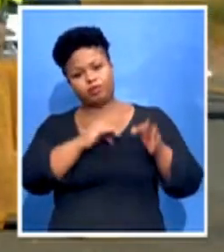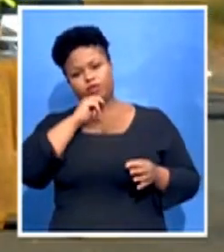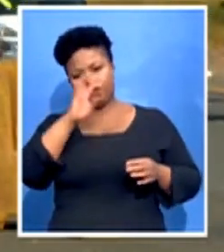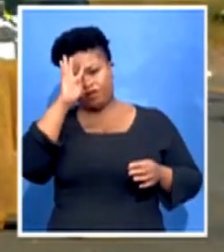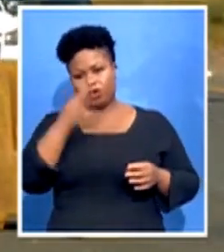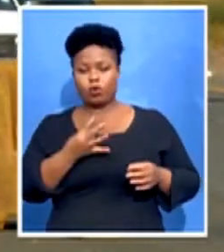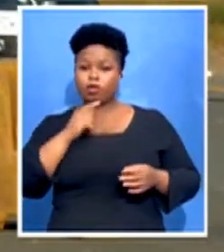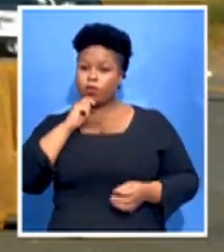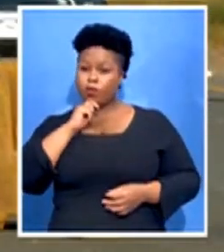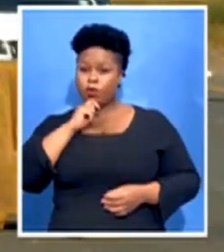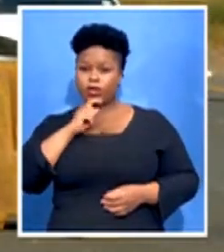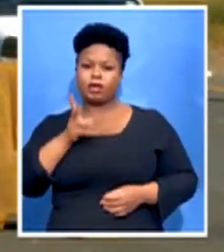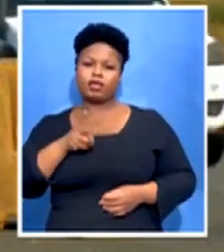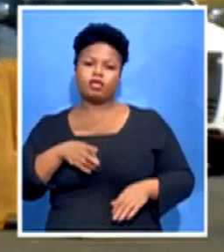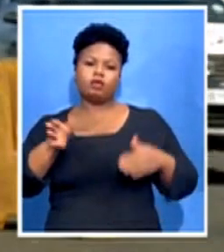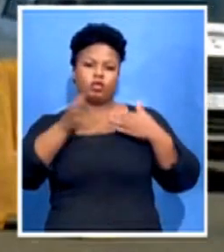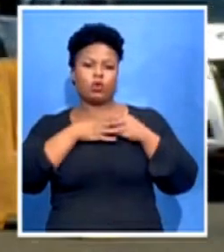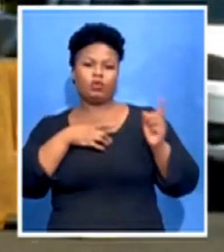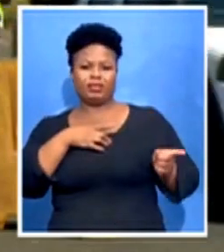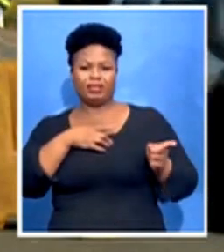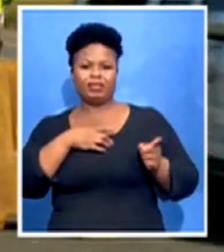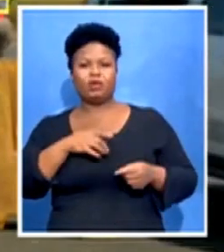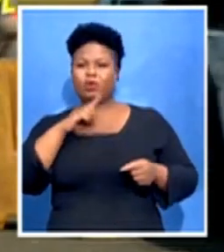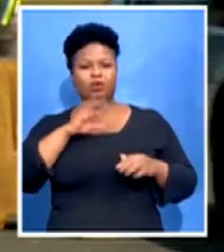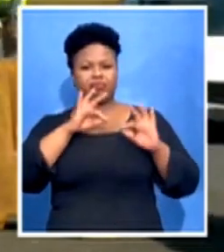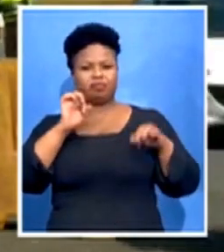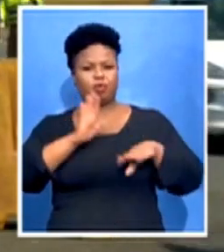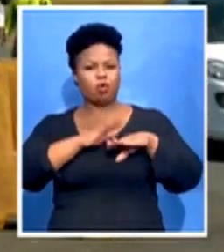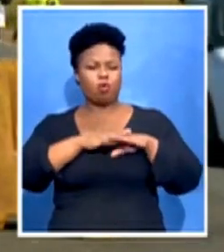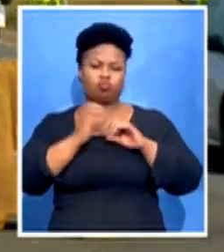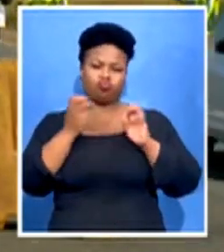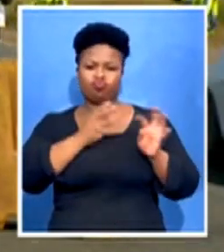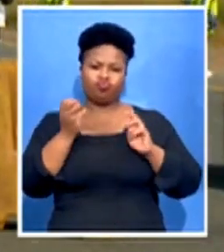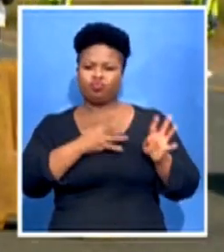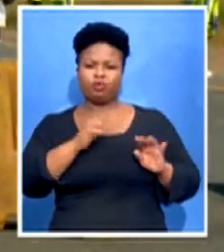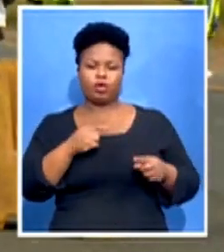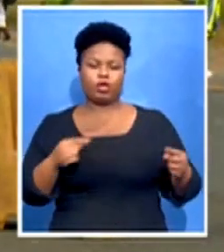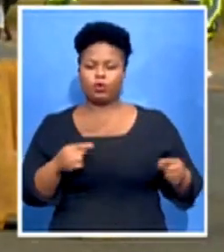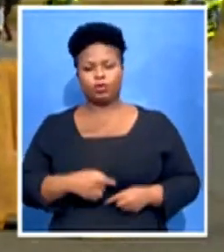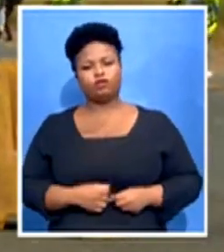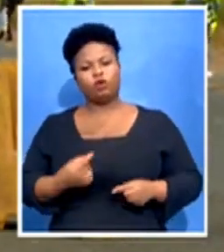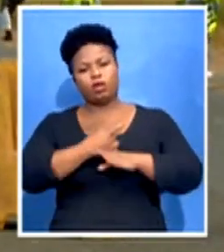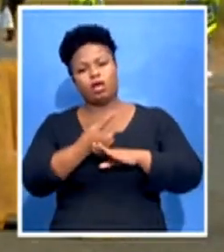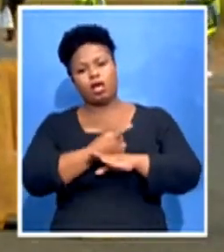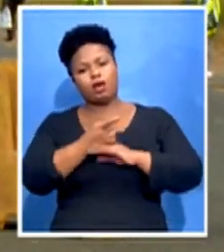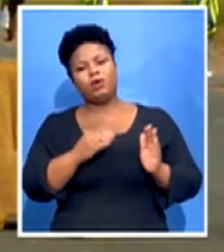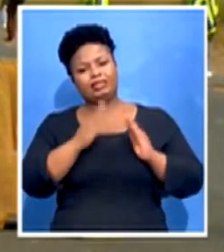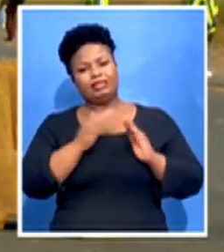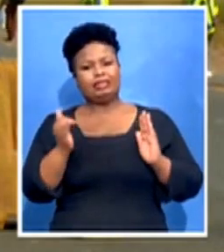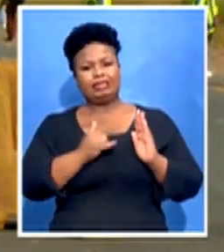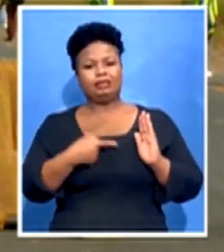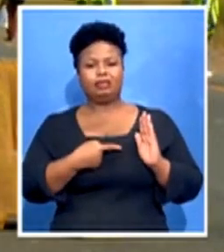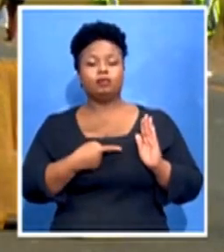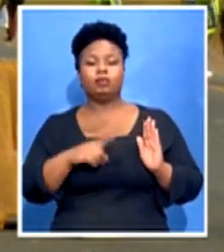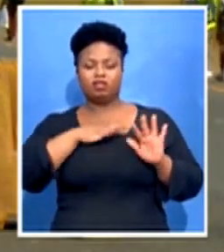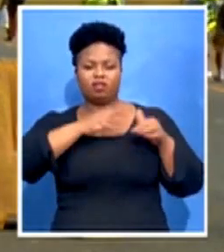side so they don't allow anyone to travel to Mozambique at that stage, at that after that time, because then those people that have already been